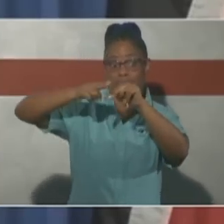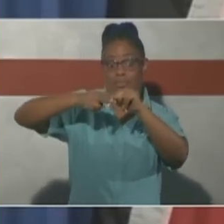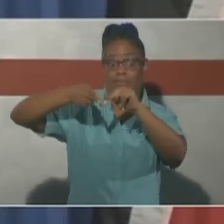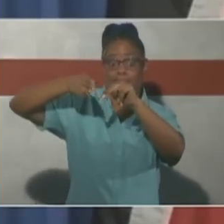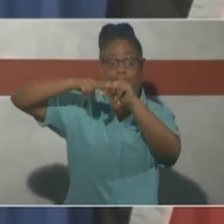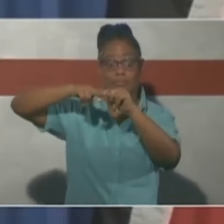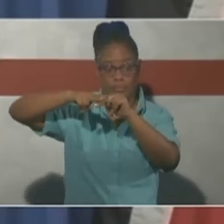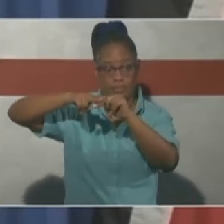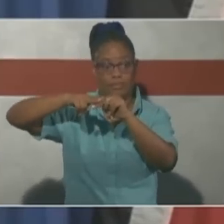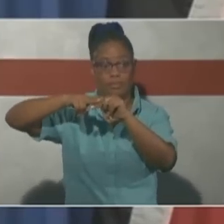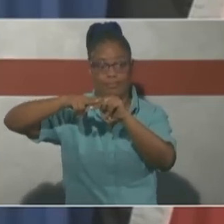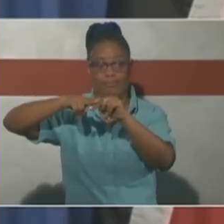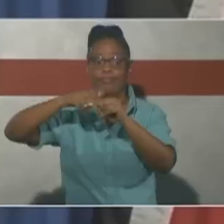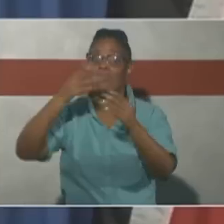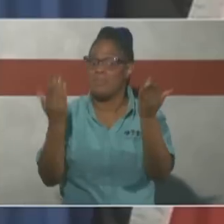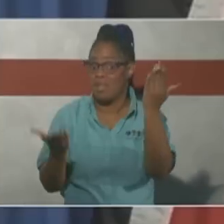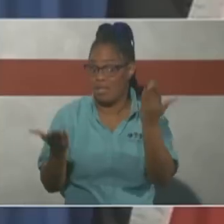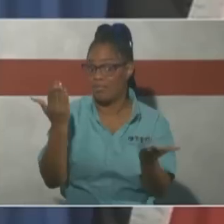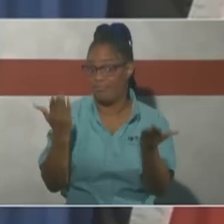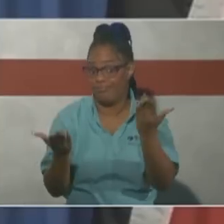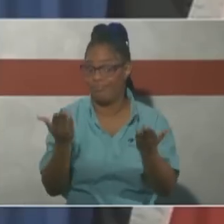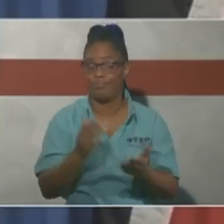Hinds that